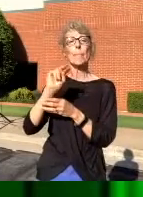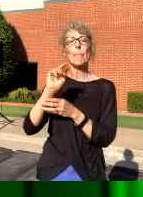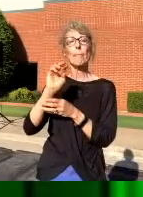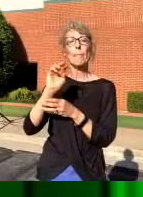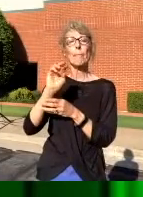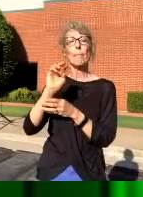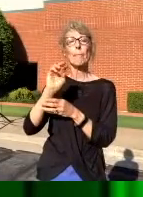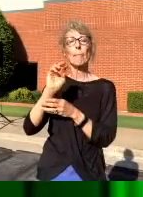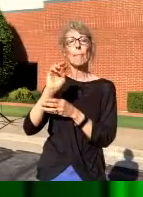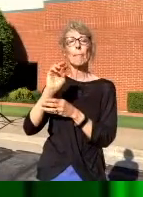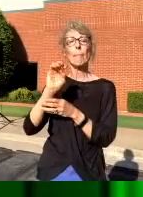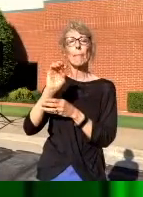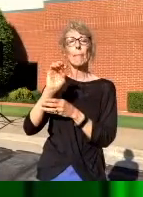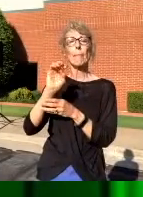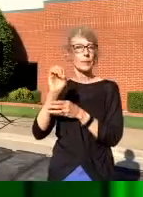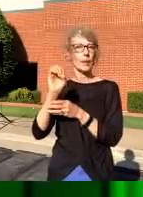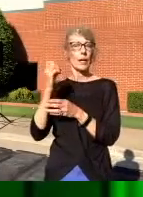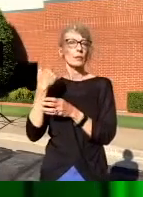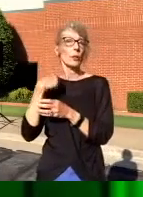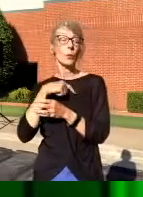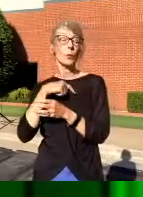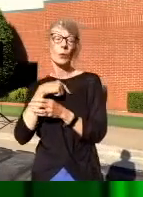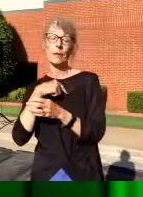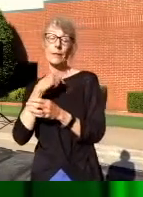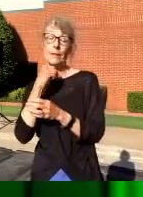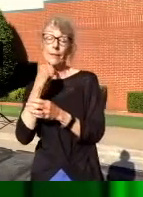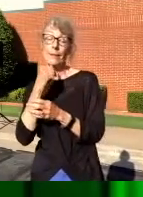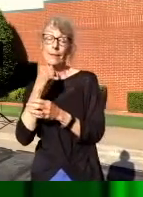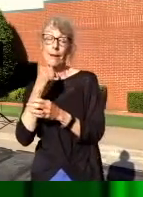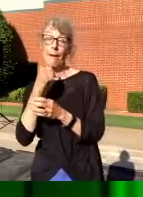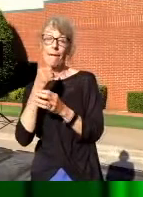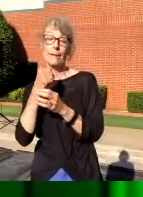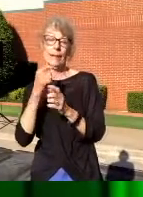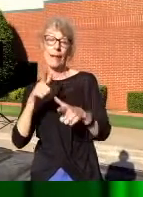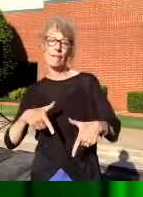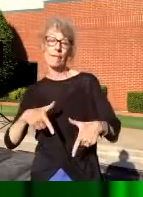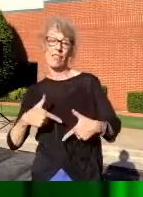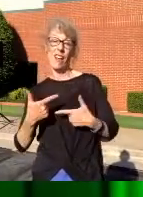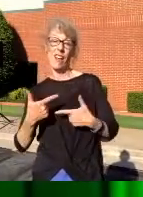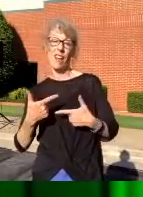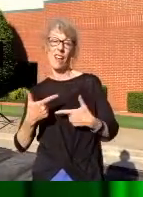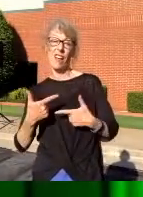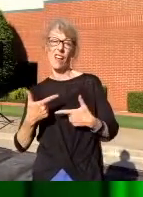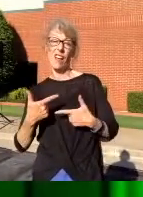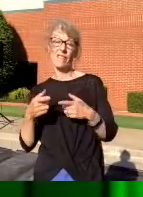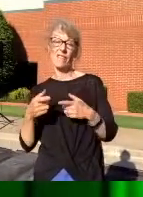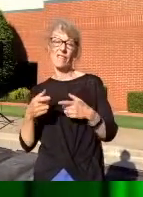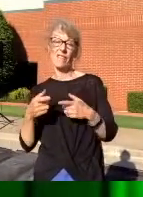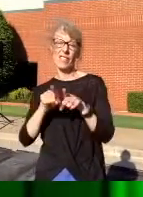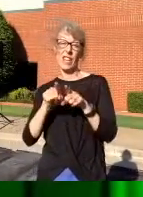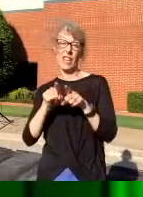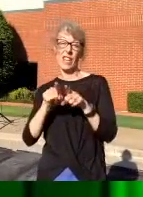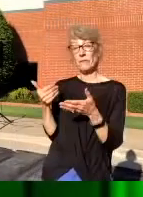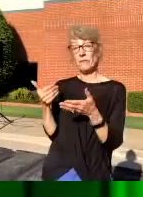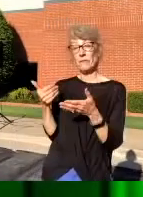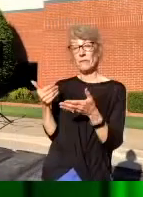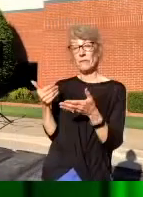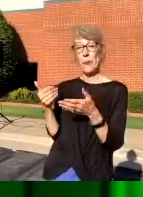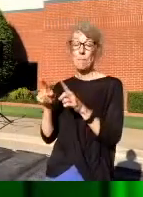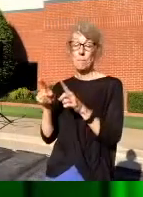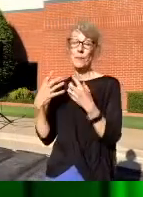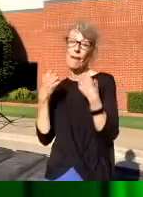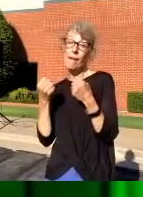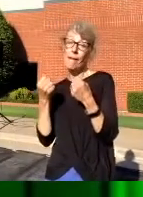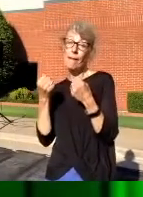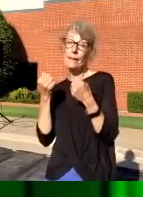the way that they were, but that's not really an option. But I do think there's a way forward, a really healthy way forward. And so we're starting a new